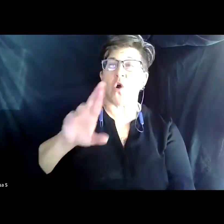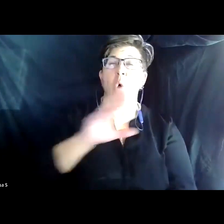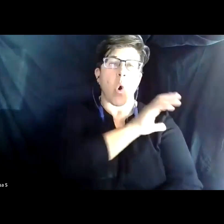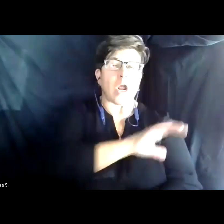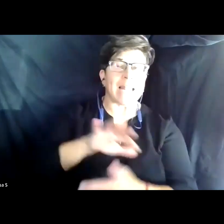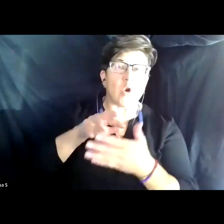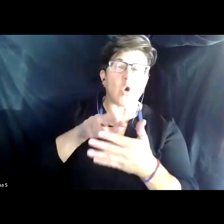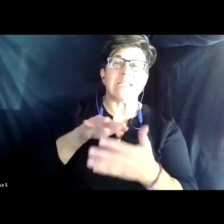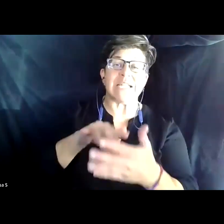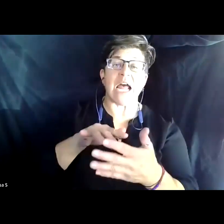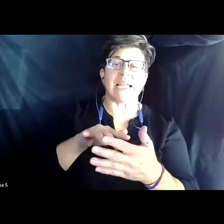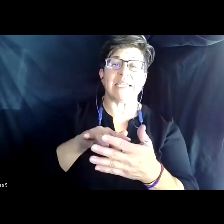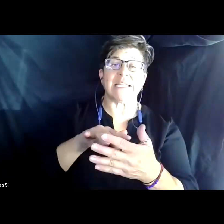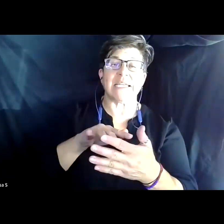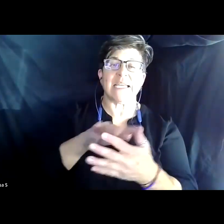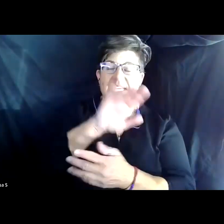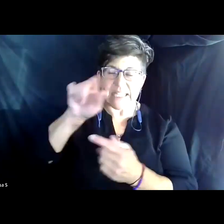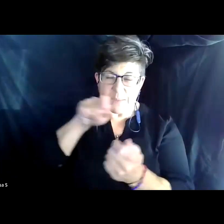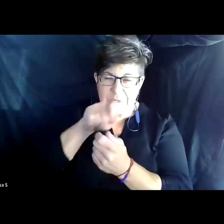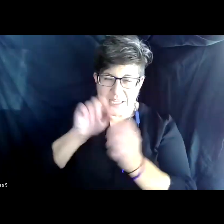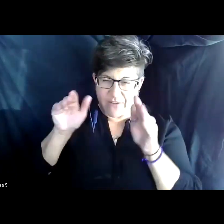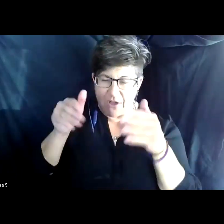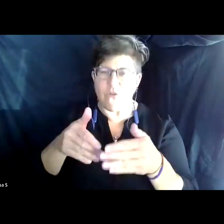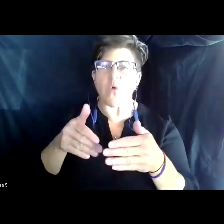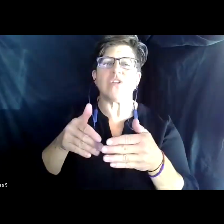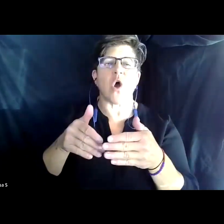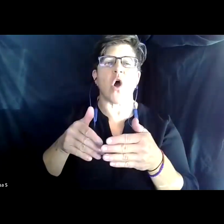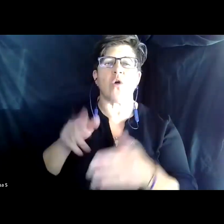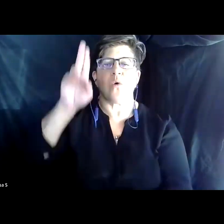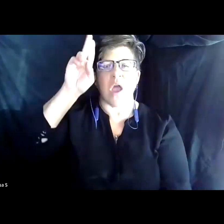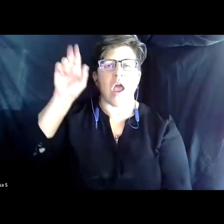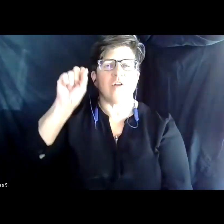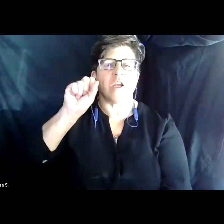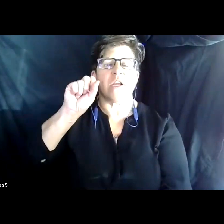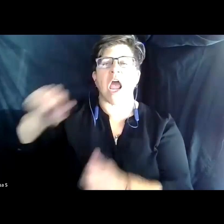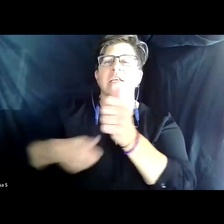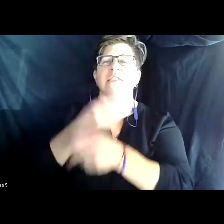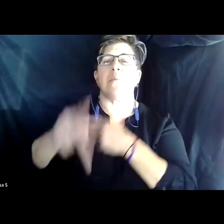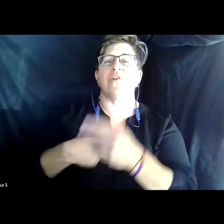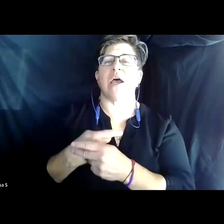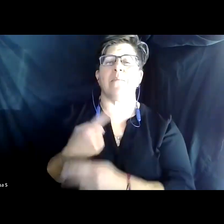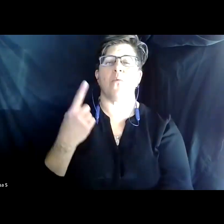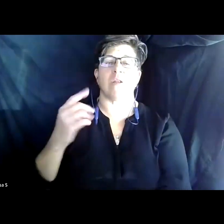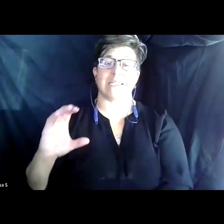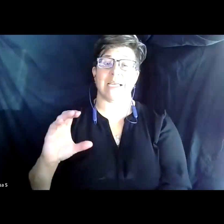studies that specifically is being done with Usher subtype 1C?